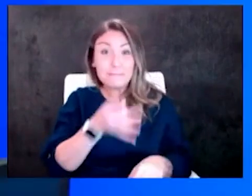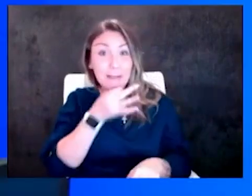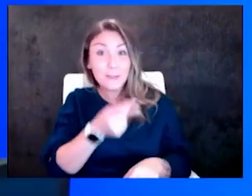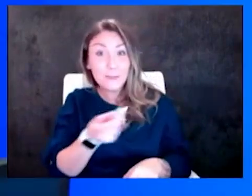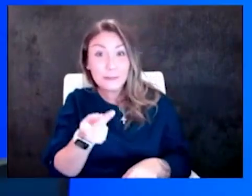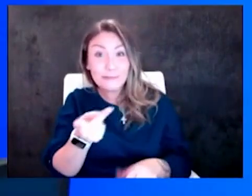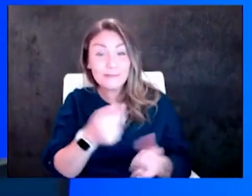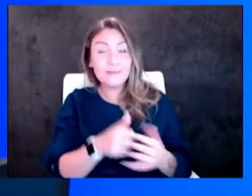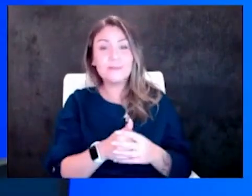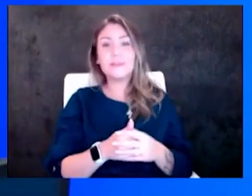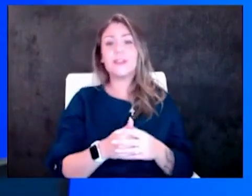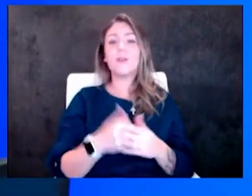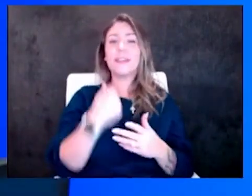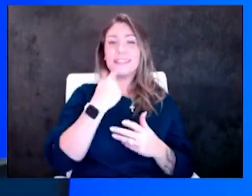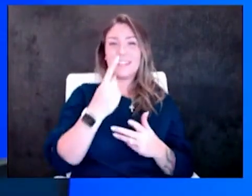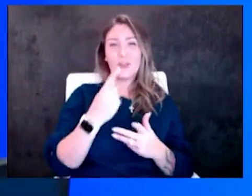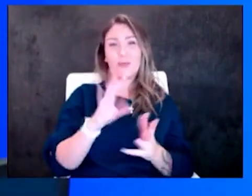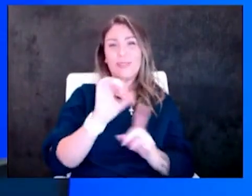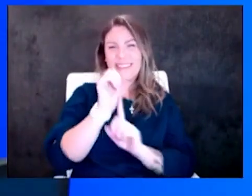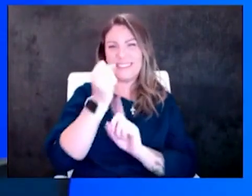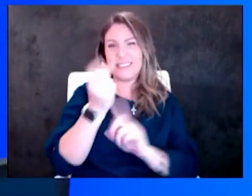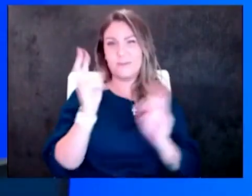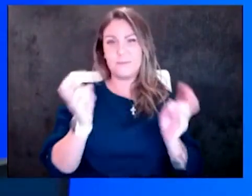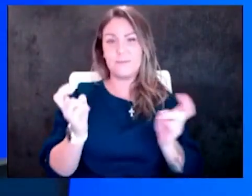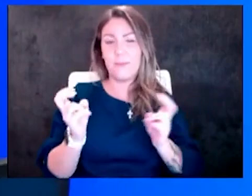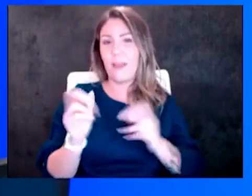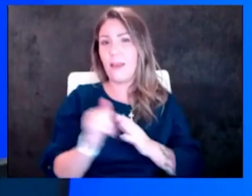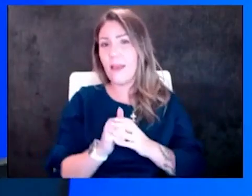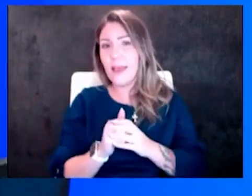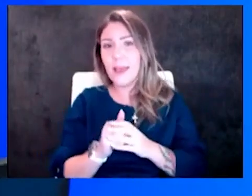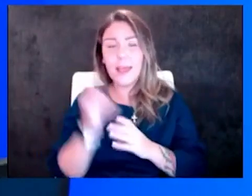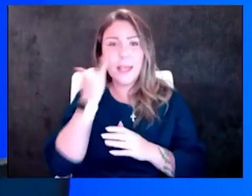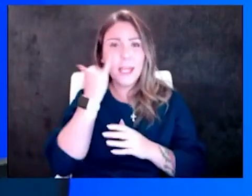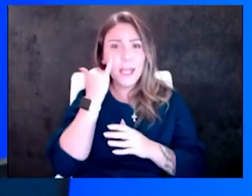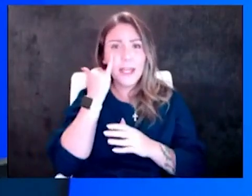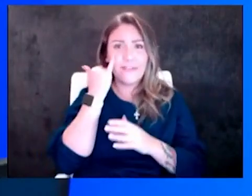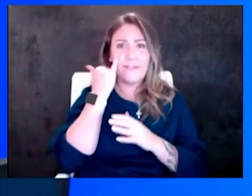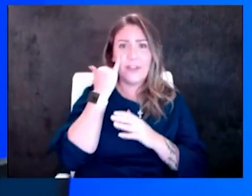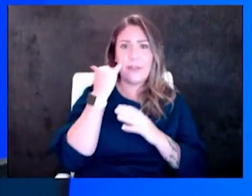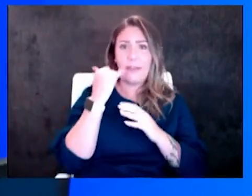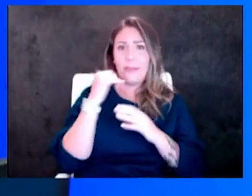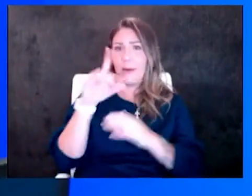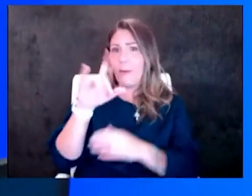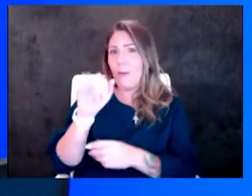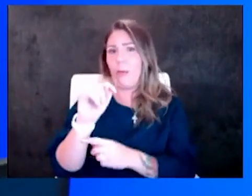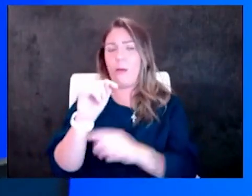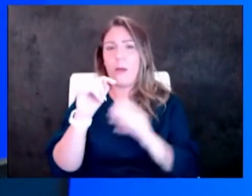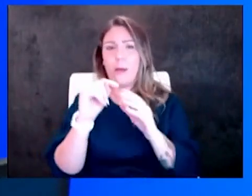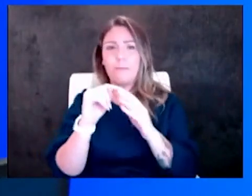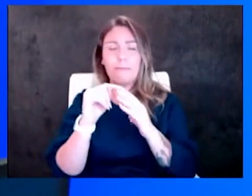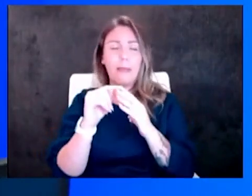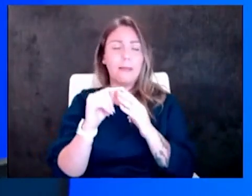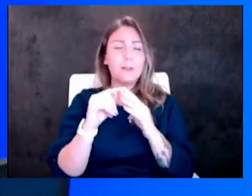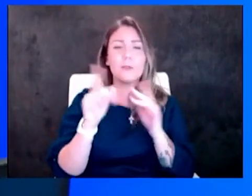tell you, in the setting of an aneurysm, if you get the classic headache that is the